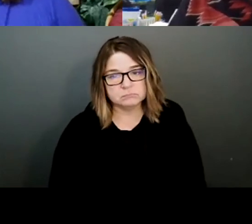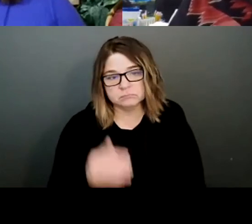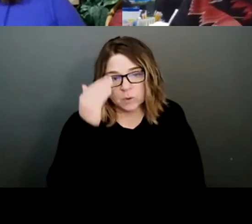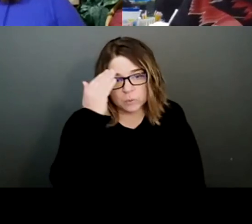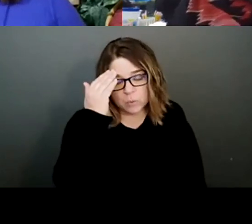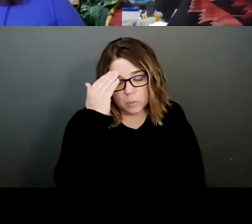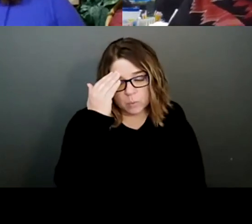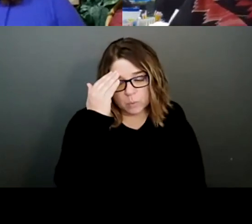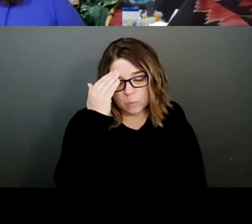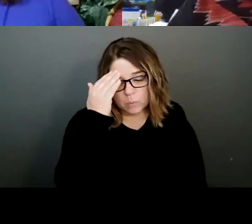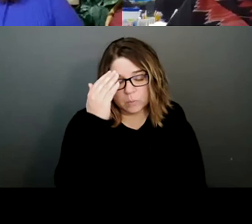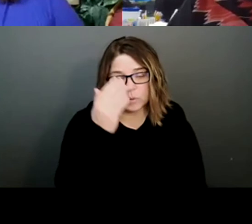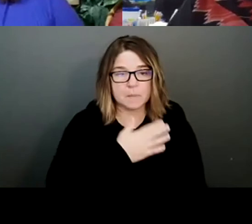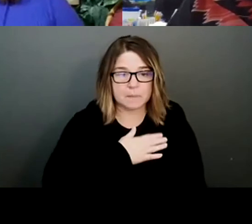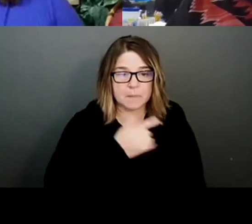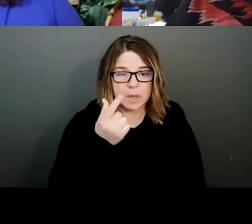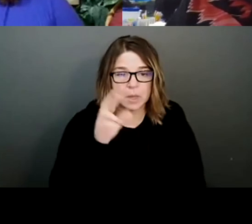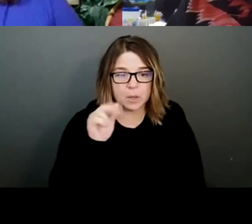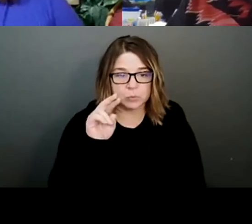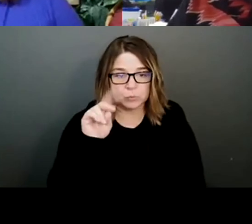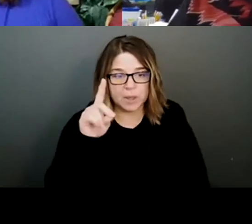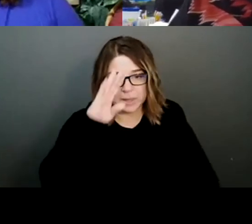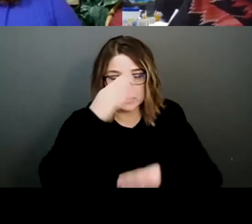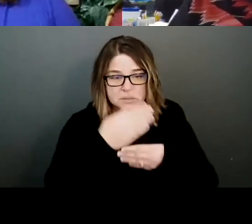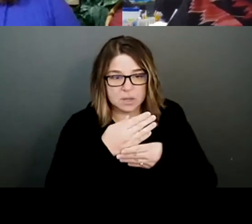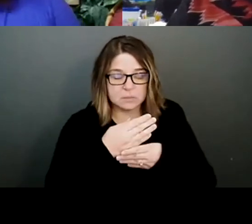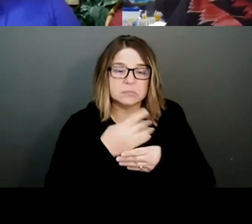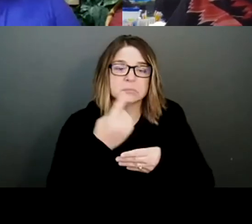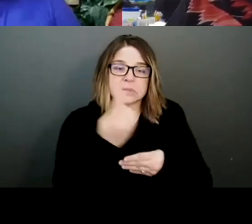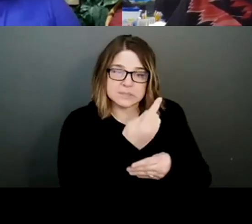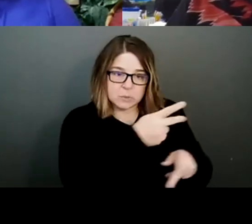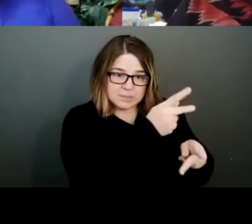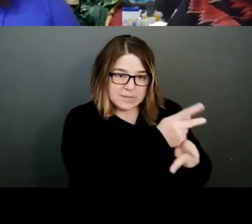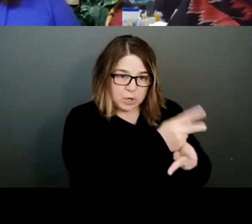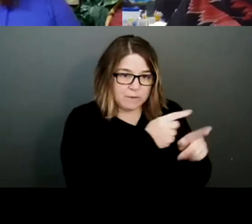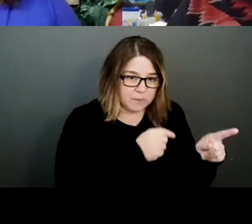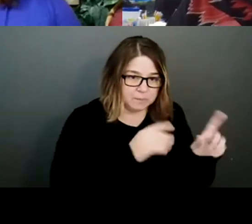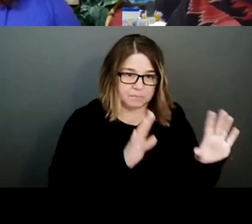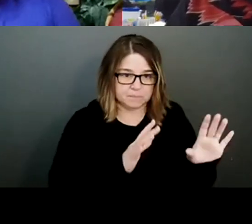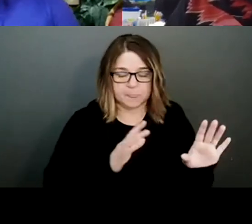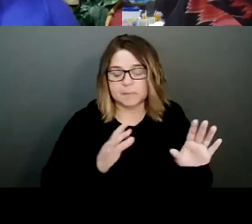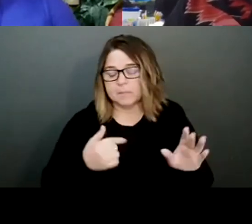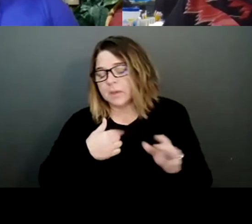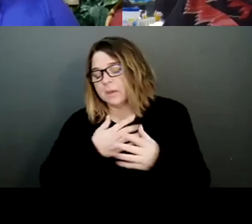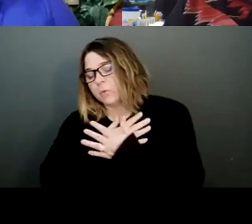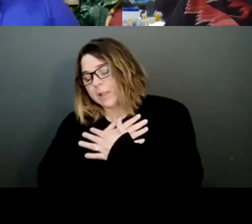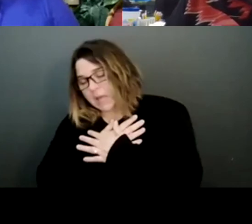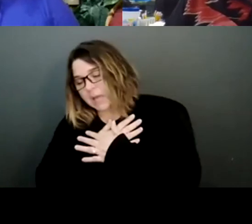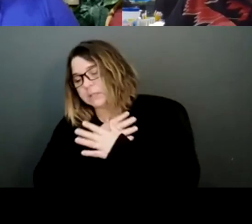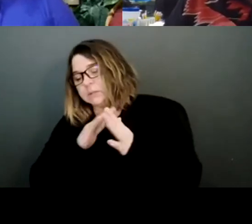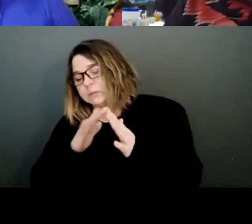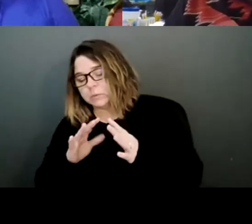that my grandson is being cared for, and now I can go and relax or go and do things